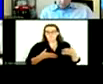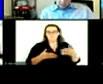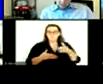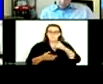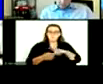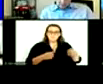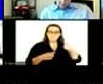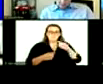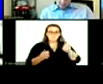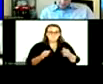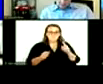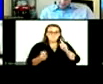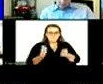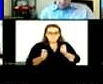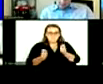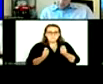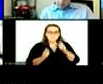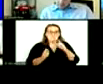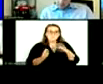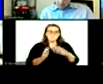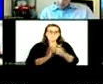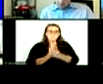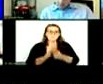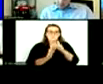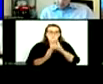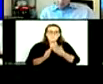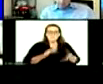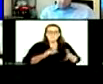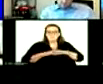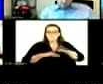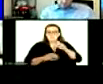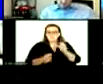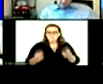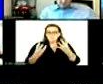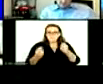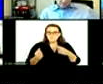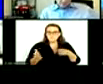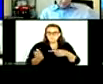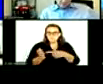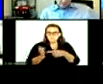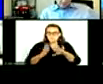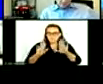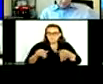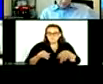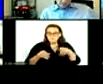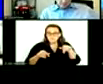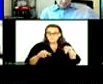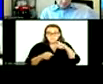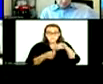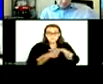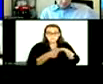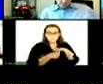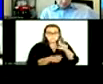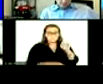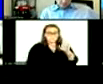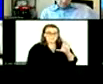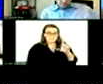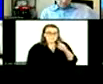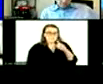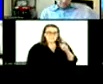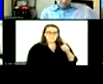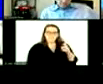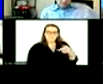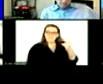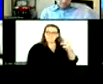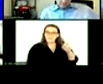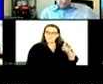development, which will increase the number of affordable housing units in those areas of the district that are in high need. With that, I move